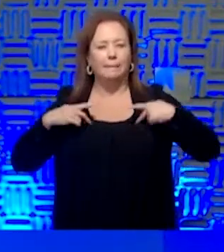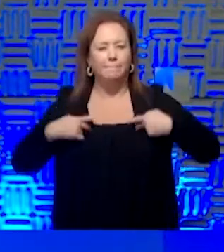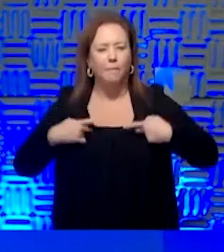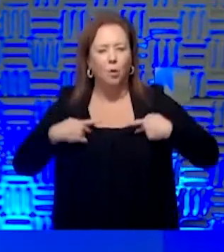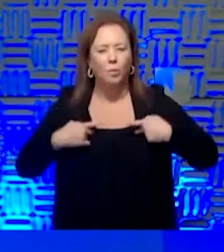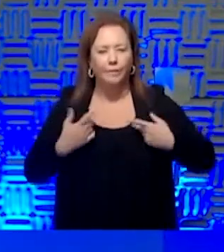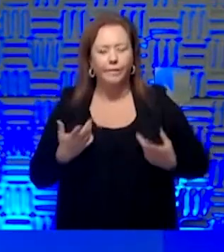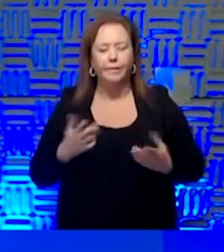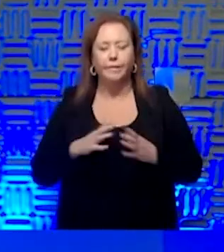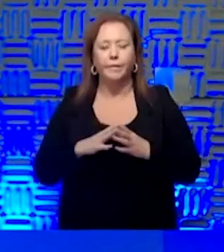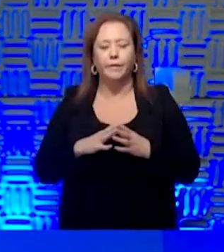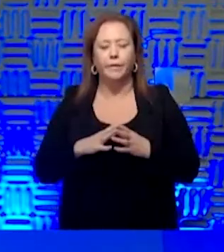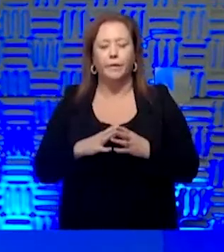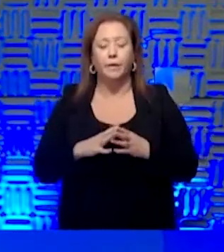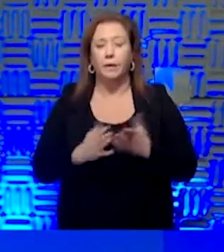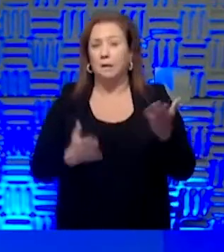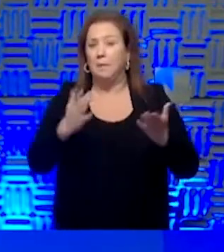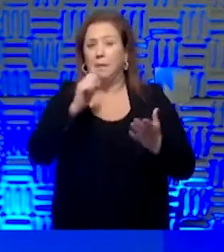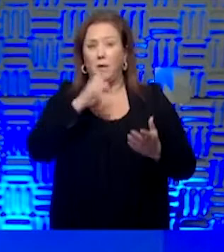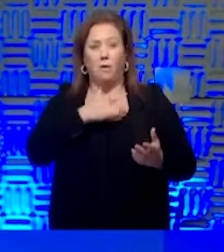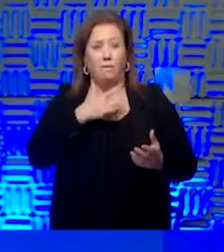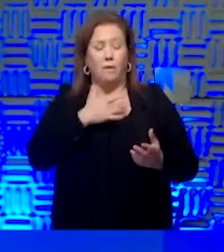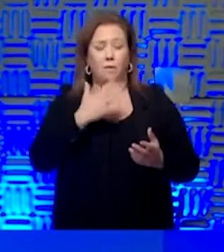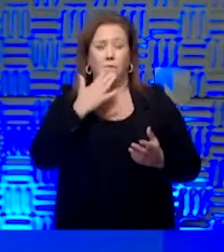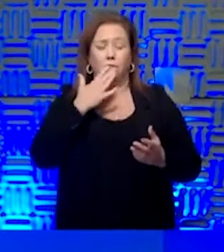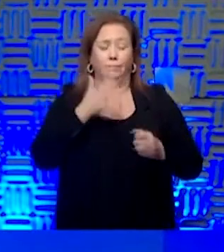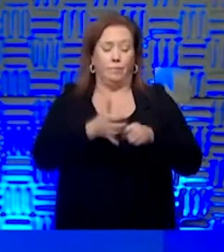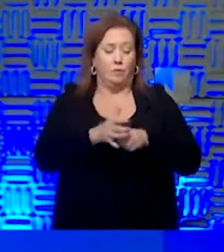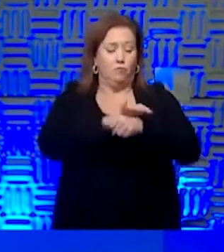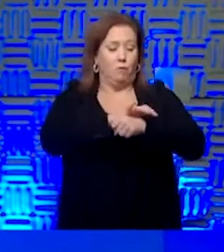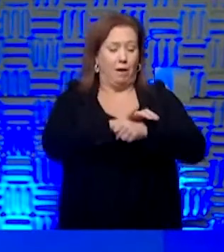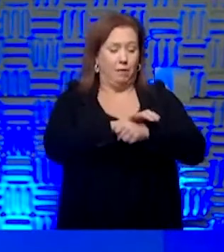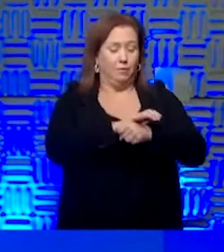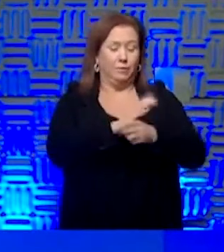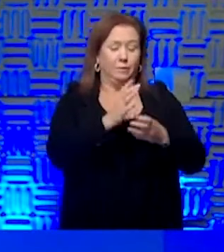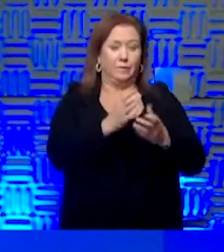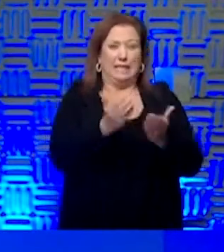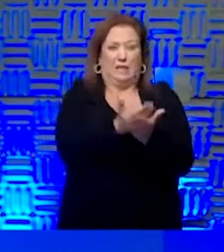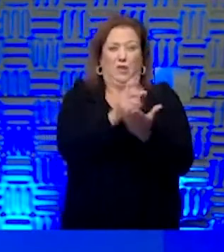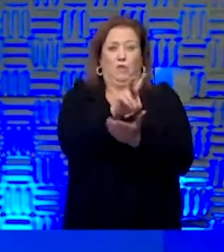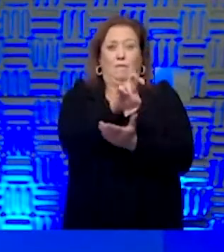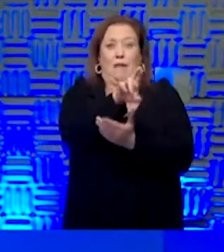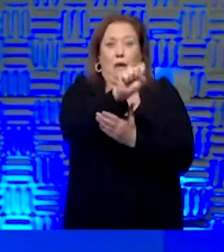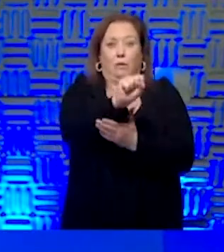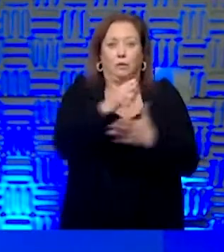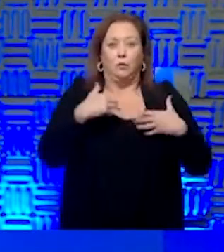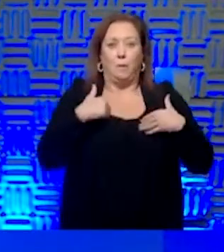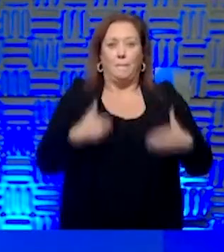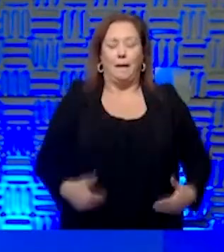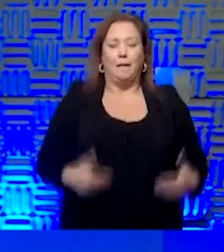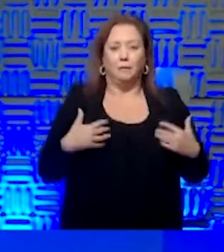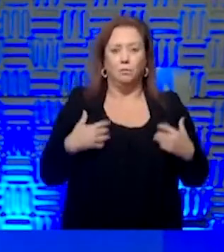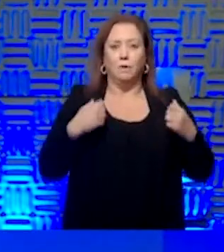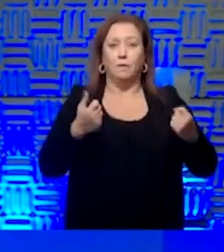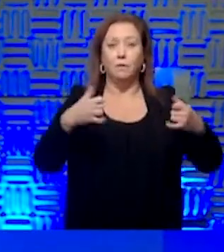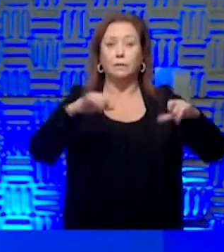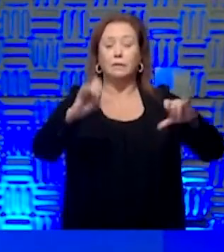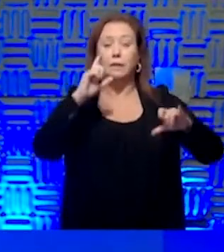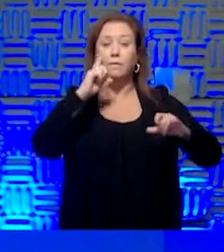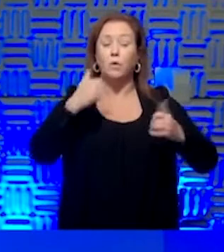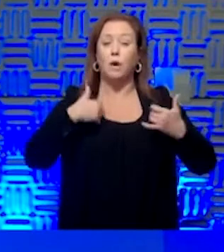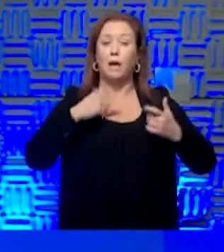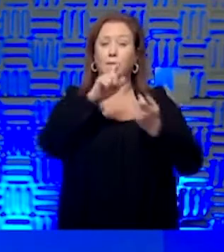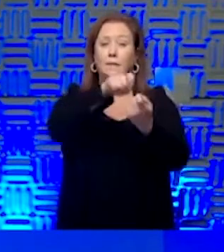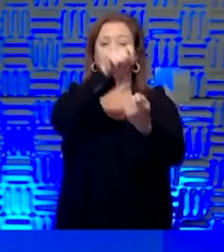some reason, you may not feel well after this virus, again, because it's a new virus. Your body is still recovering from it. If you have